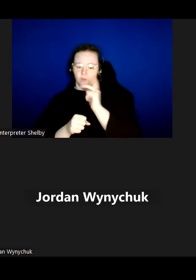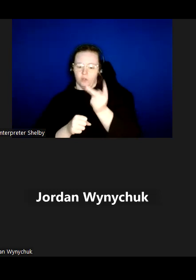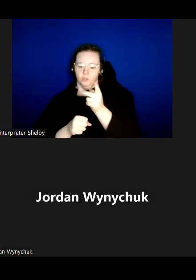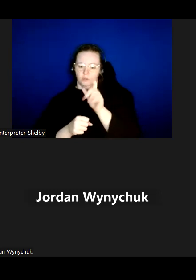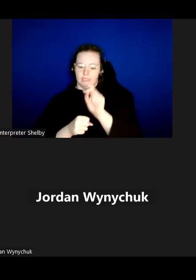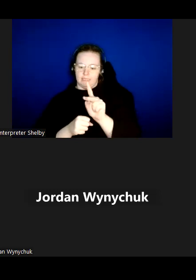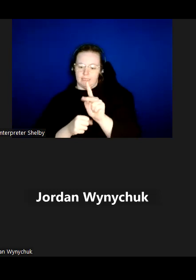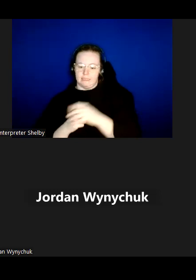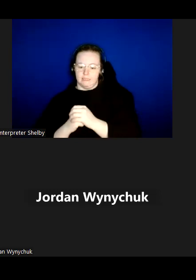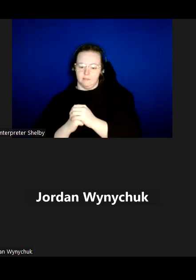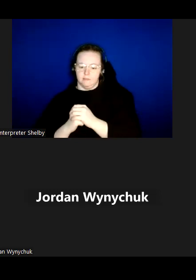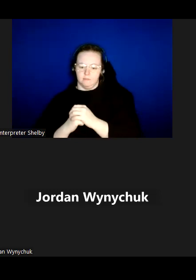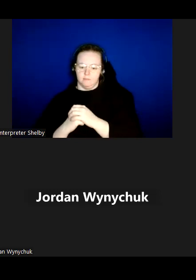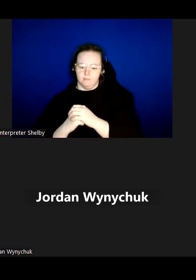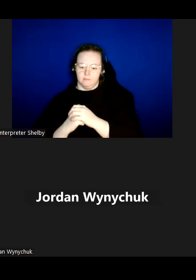invitations.